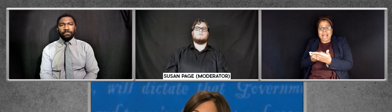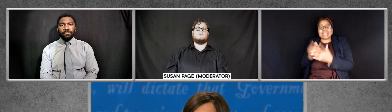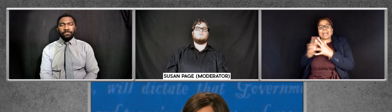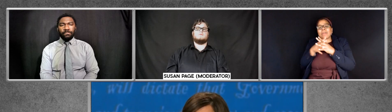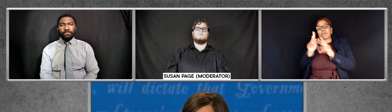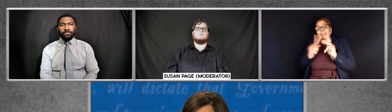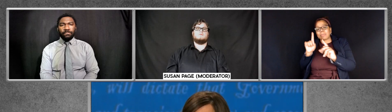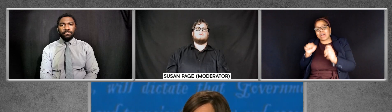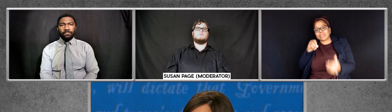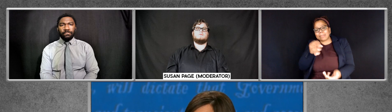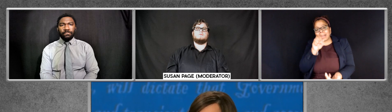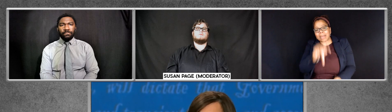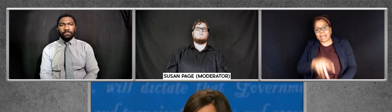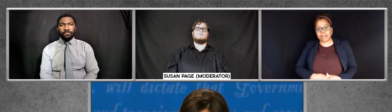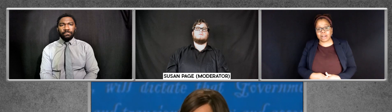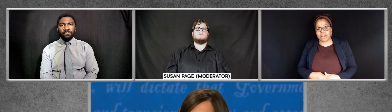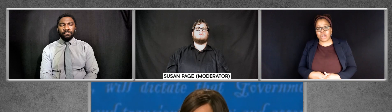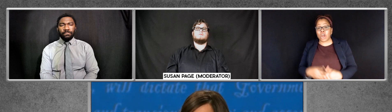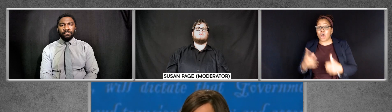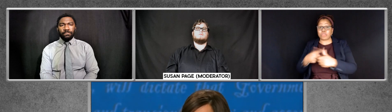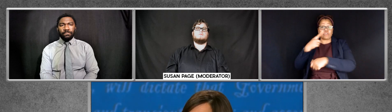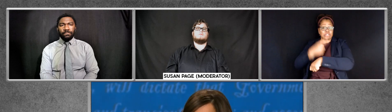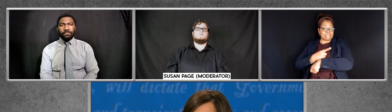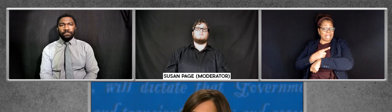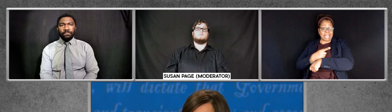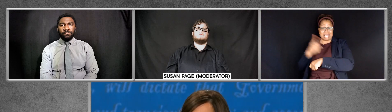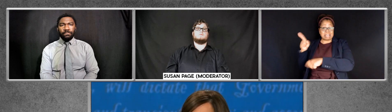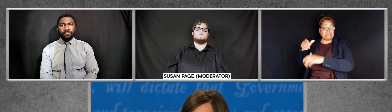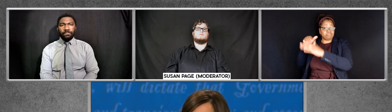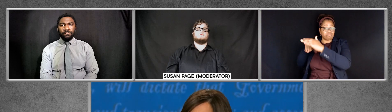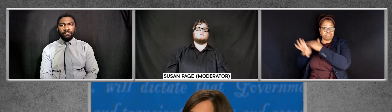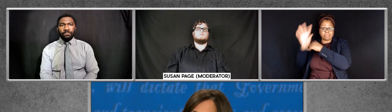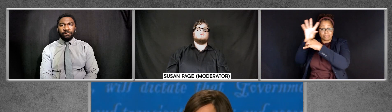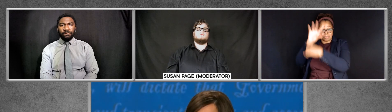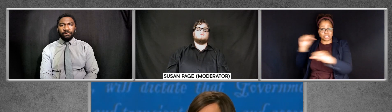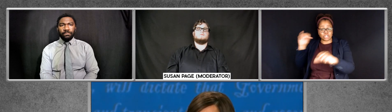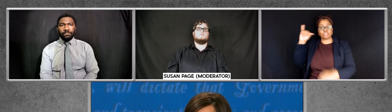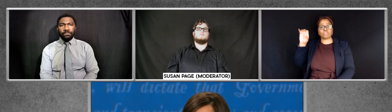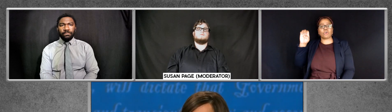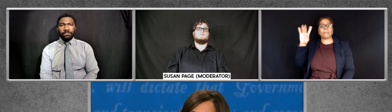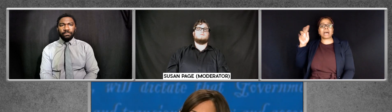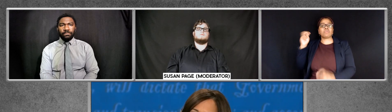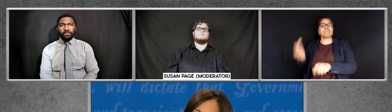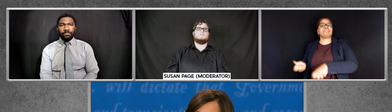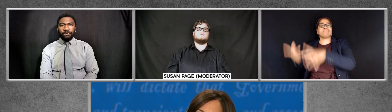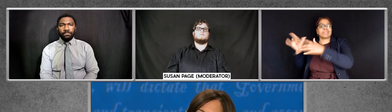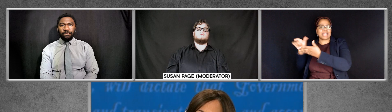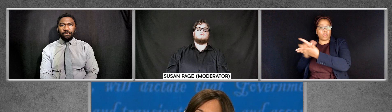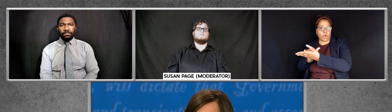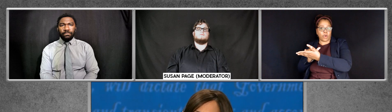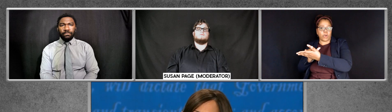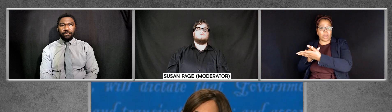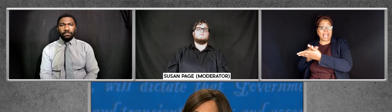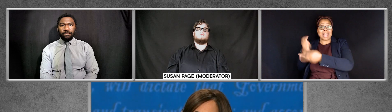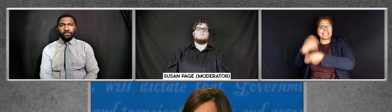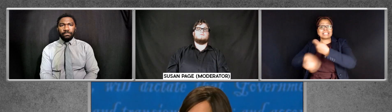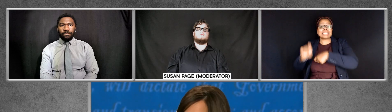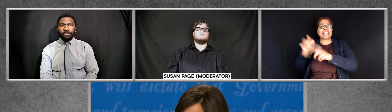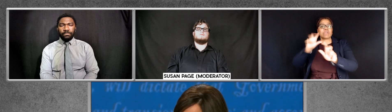Joe Biden will repeal that tax bill. He'll get rid of it. And what he'll do with the money is invest it in the American